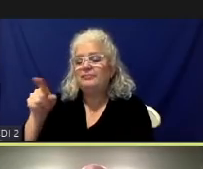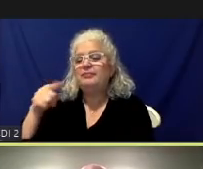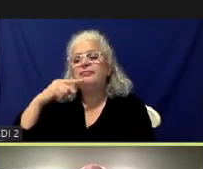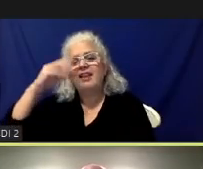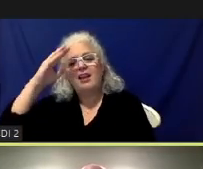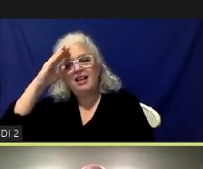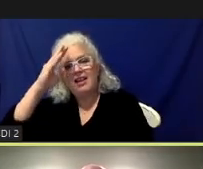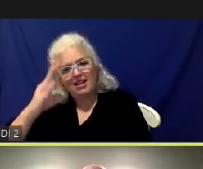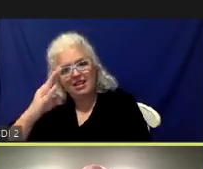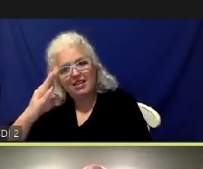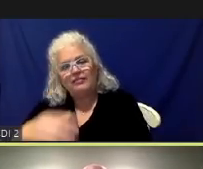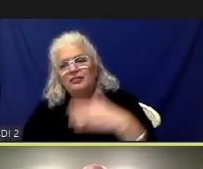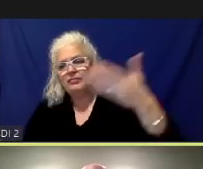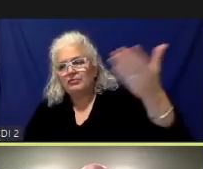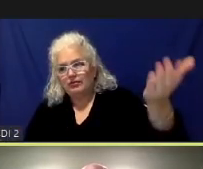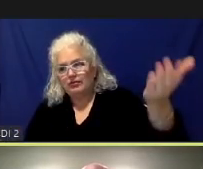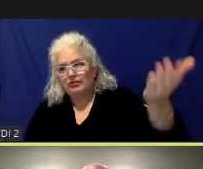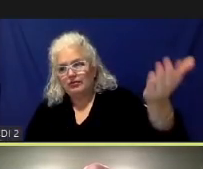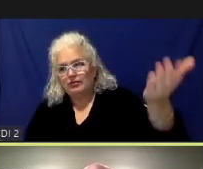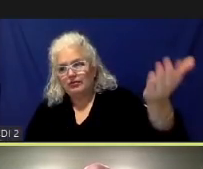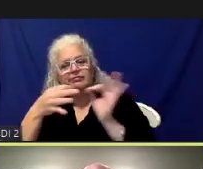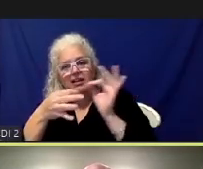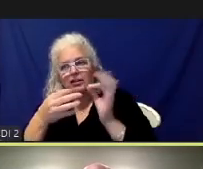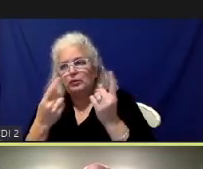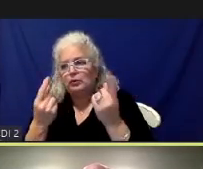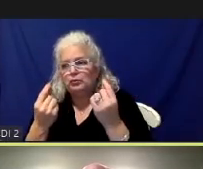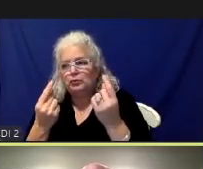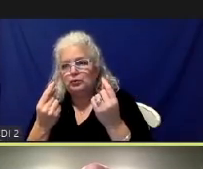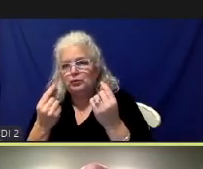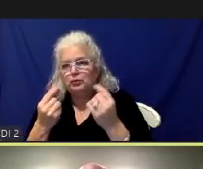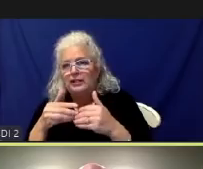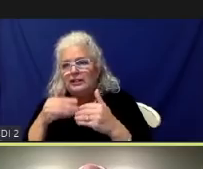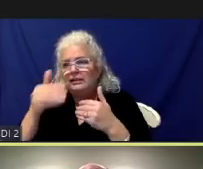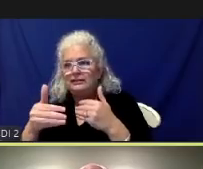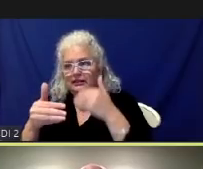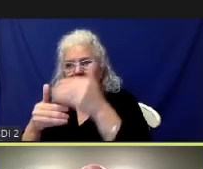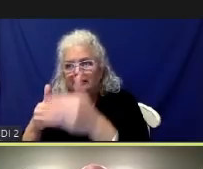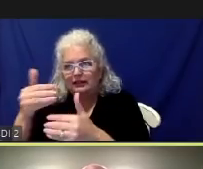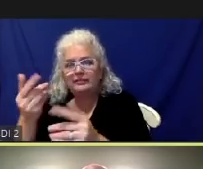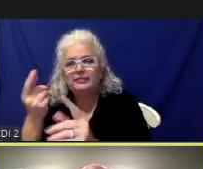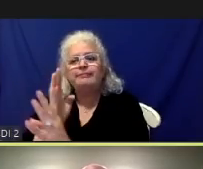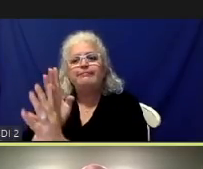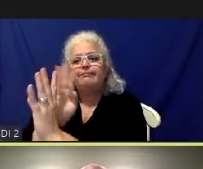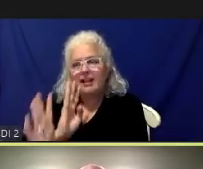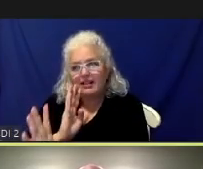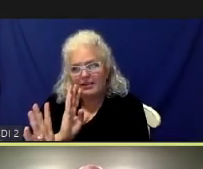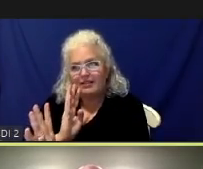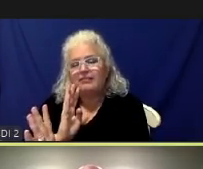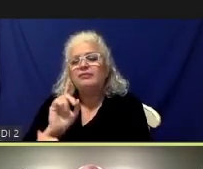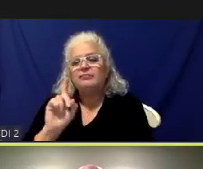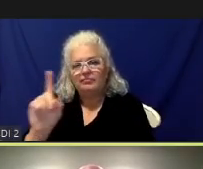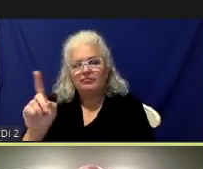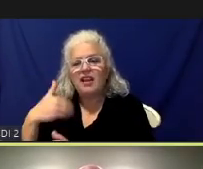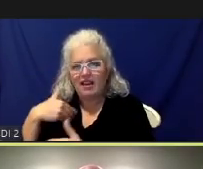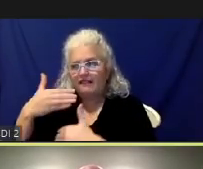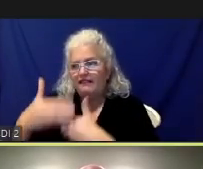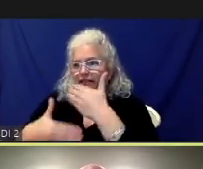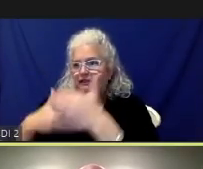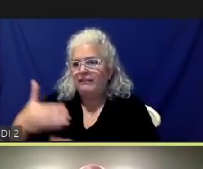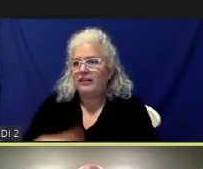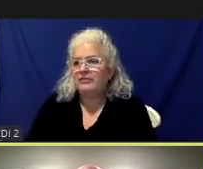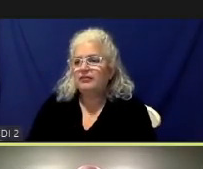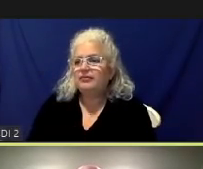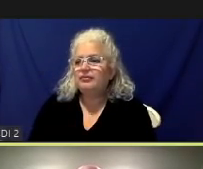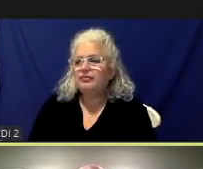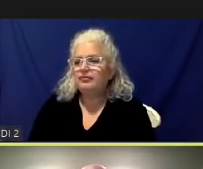Dr. Willis mentioned, the limiting factor right now is the vaccine itself. And so your eligibility is